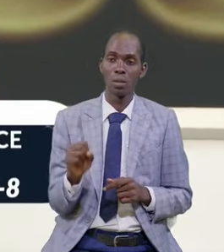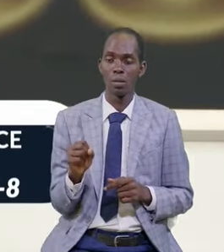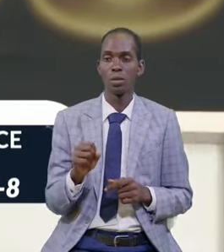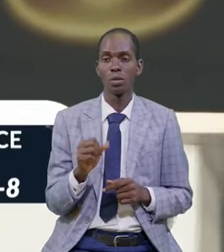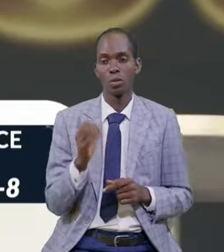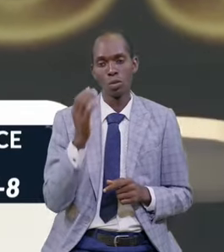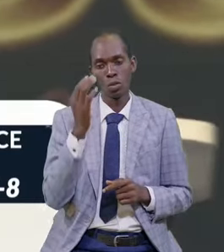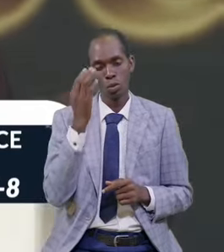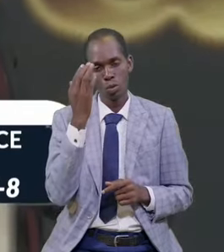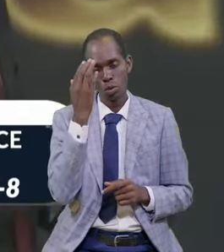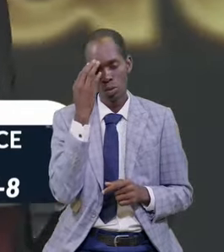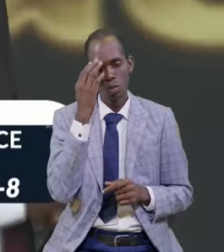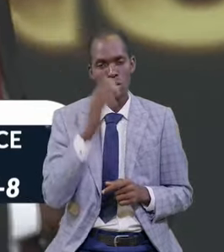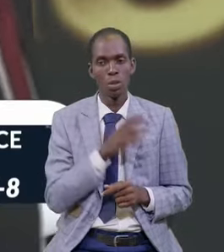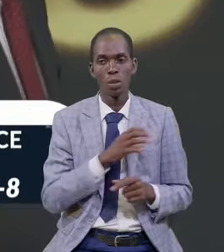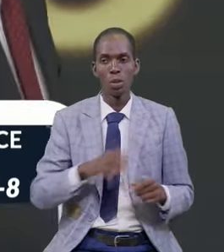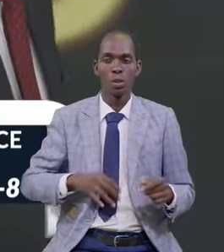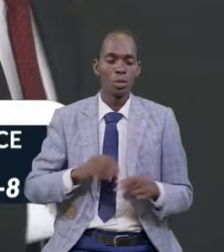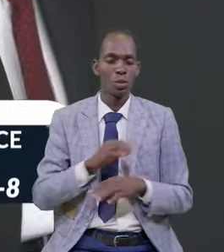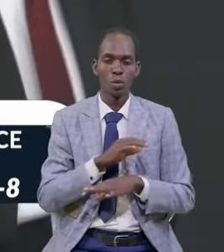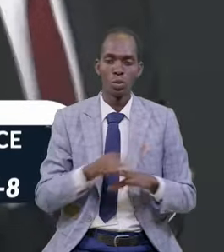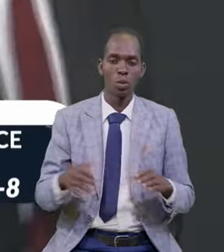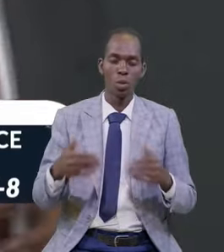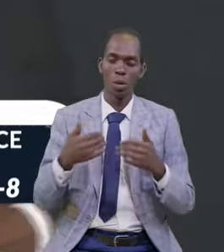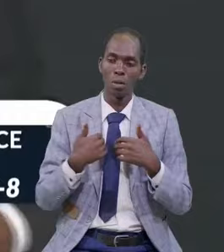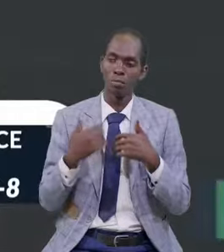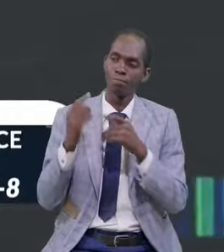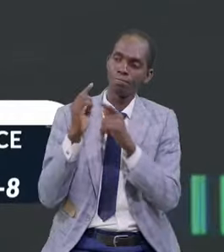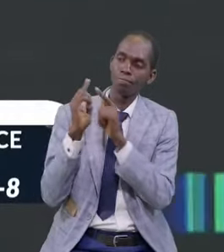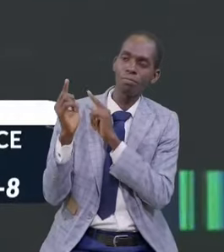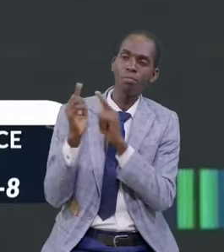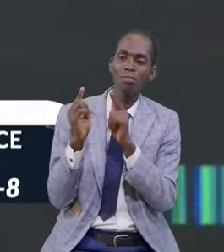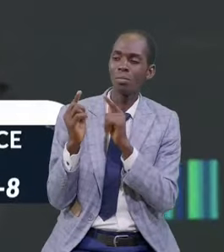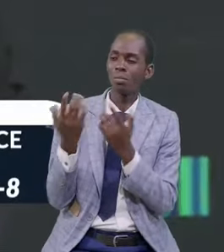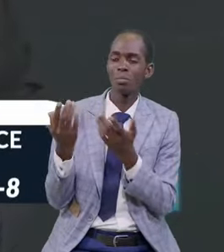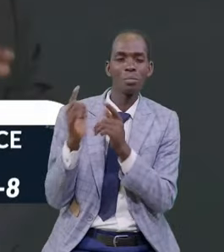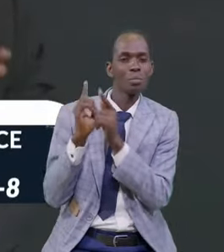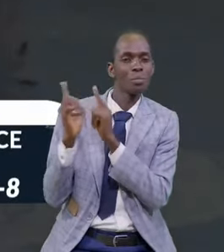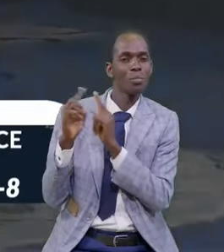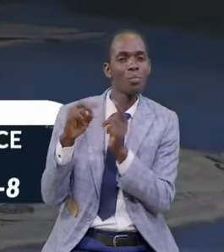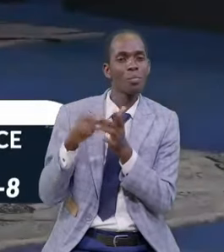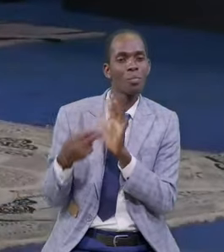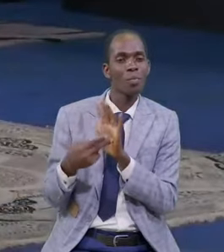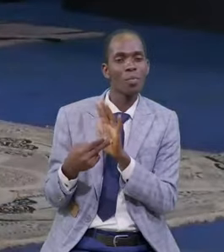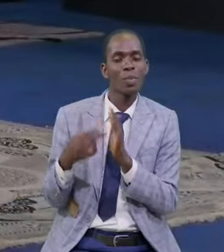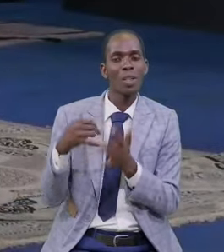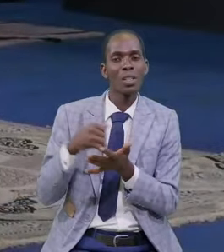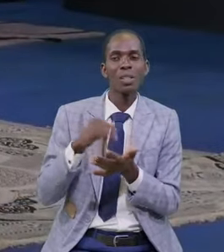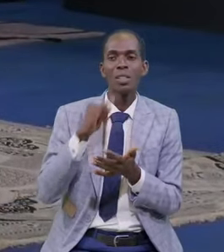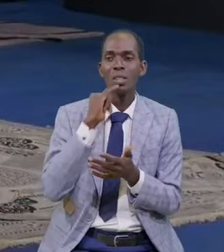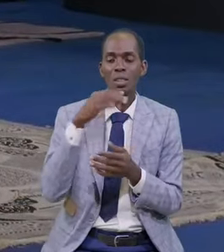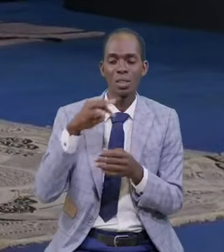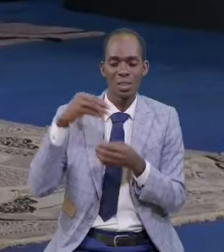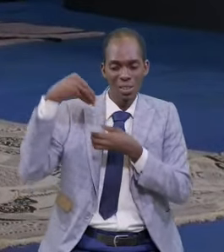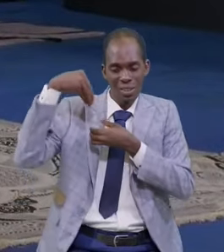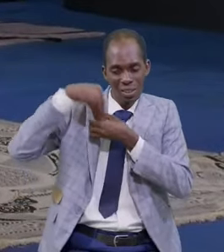malice was malice if the inside SE